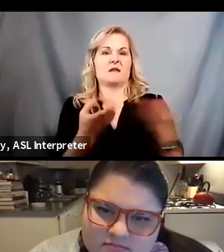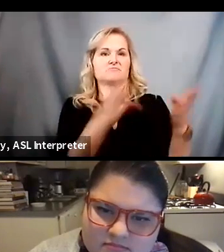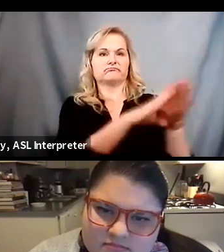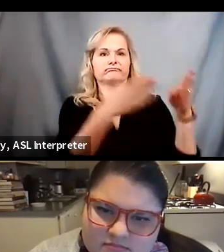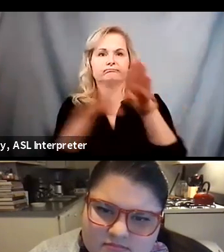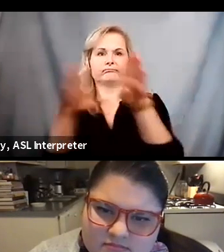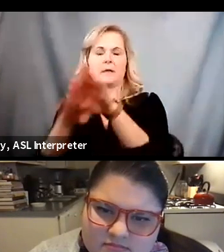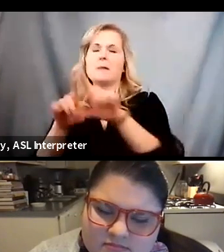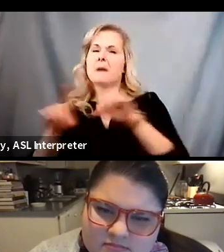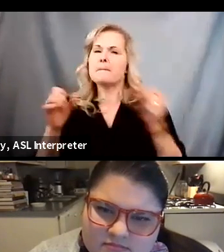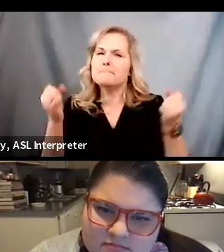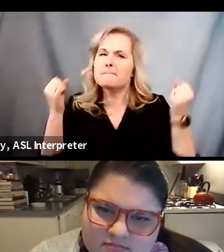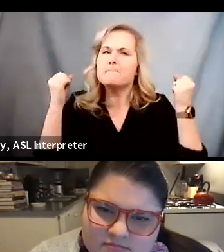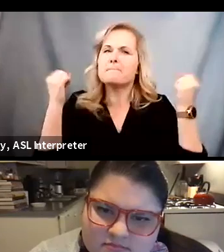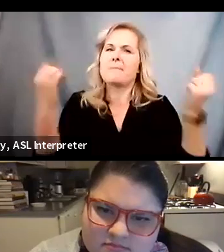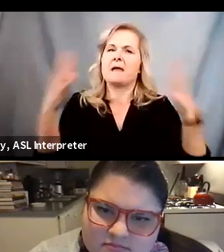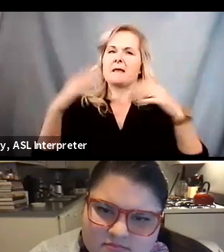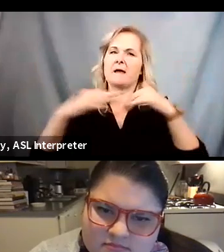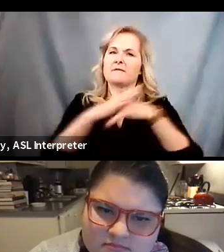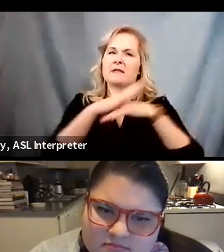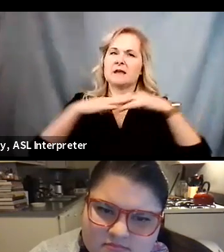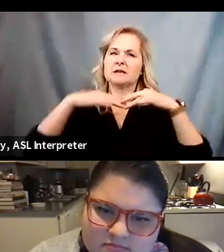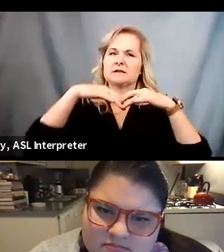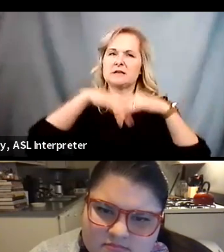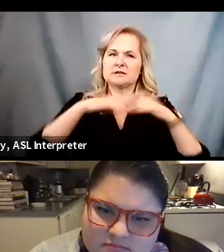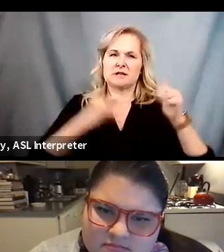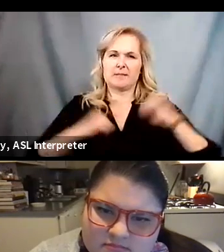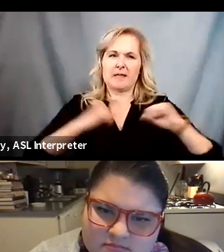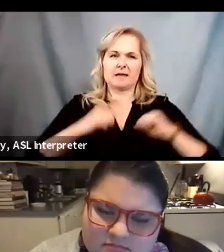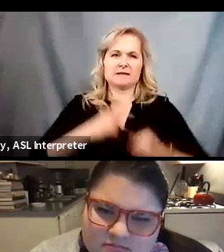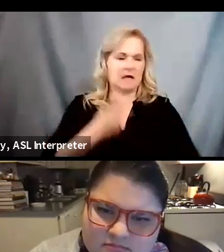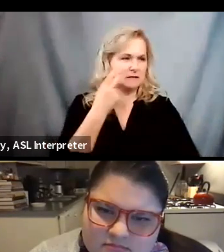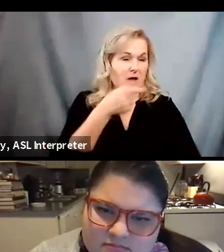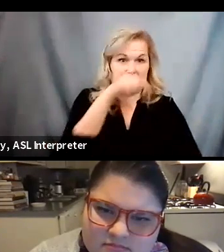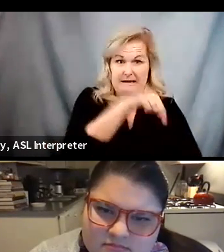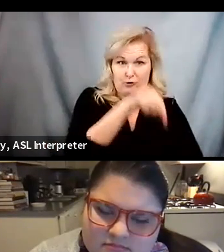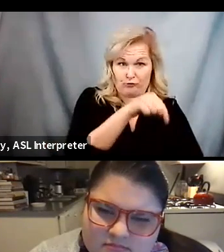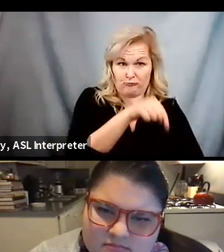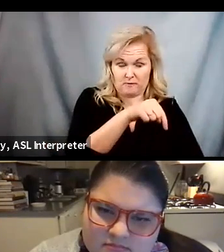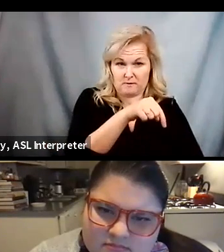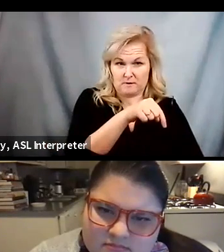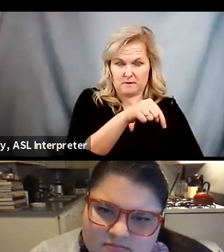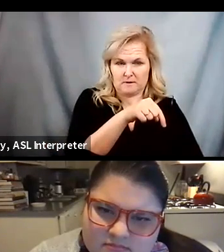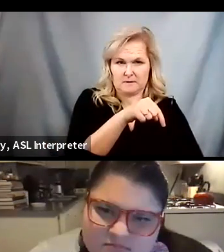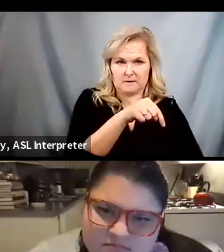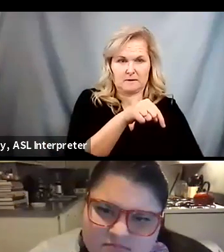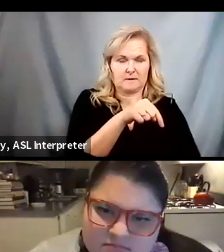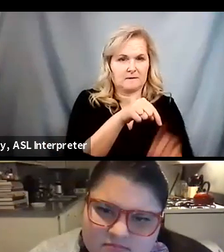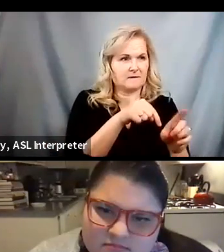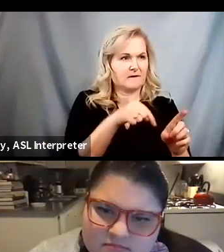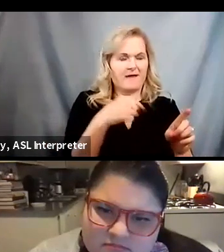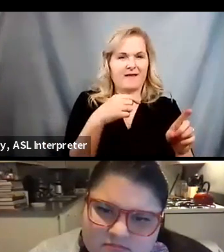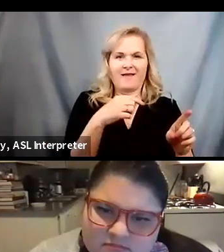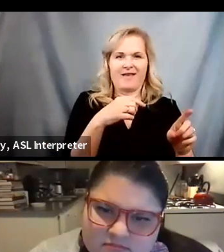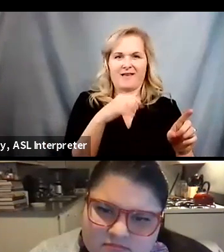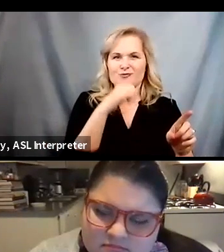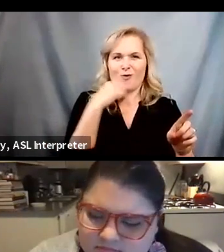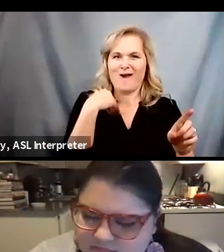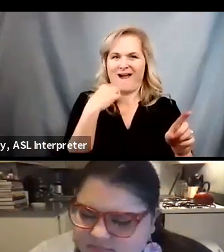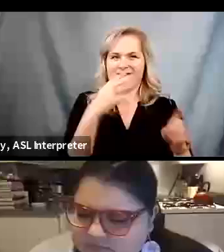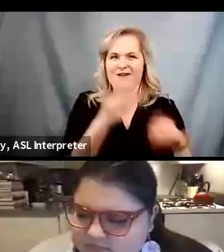many of the Indigenous plays I saw up here no longer had a land